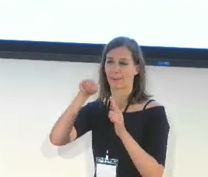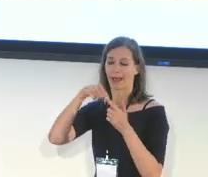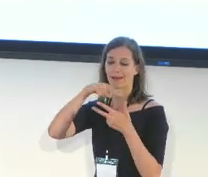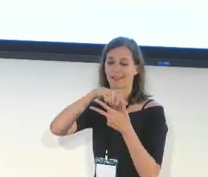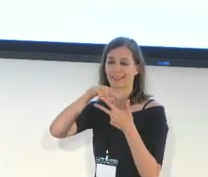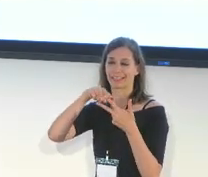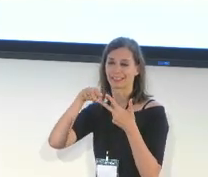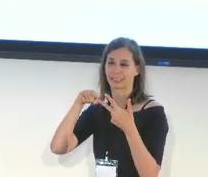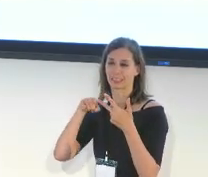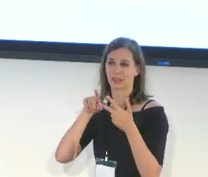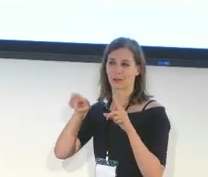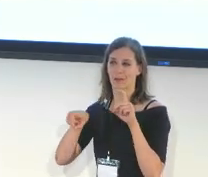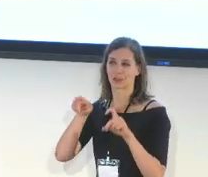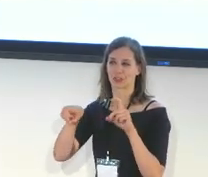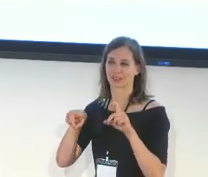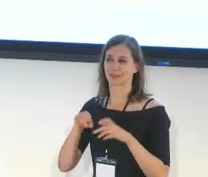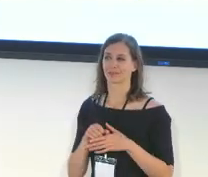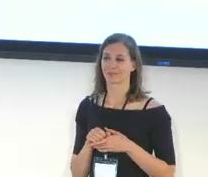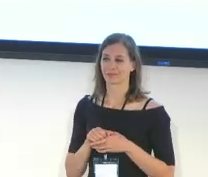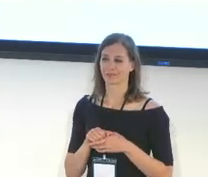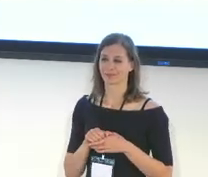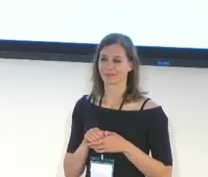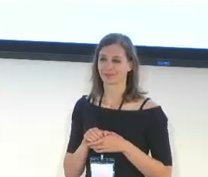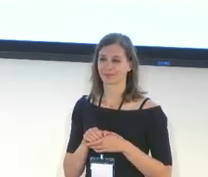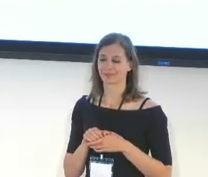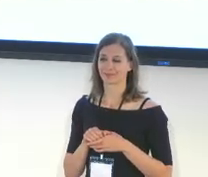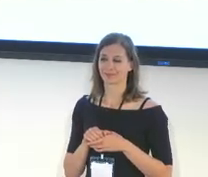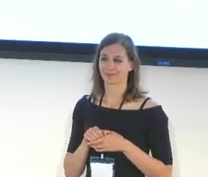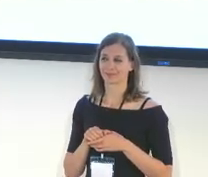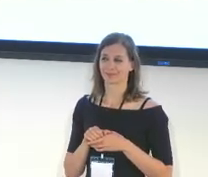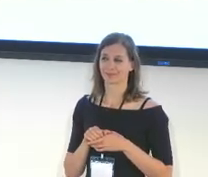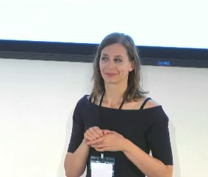And then there's no answer to the questions. No, we'll go on to that in a second.